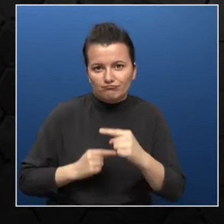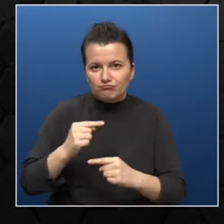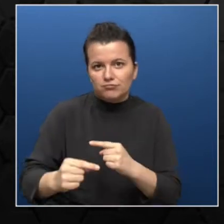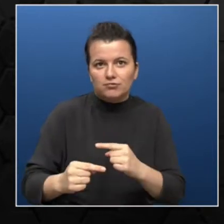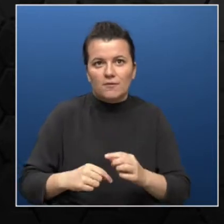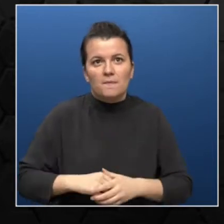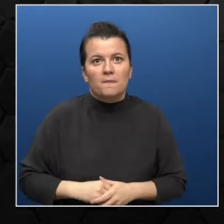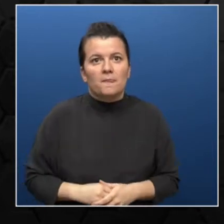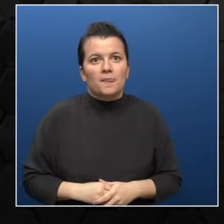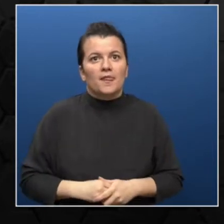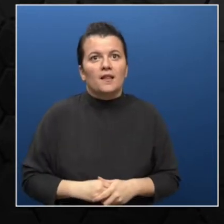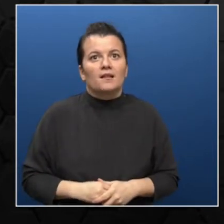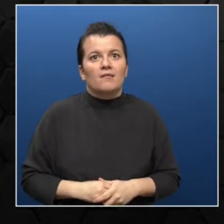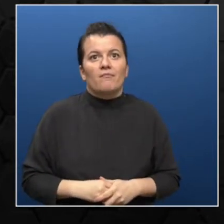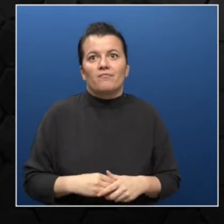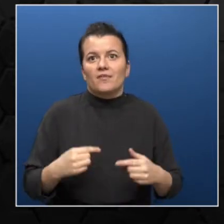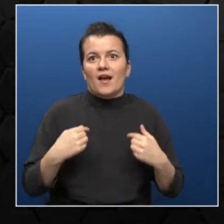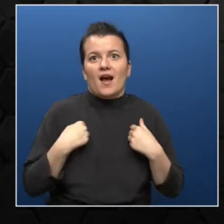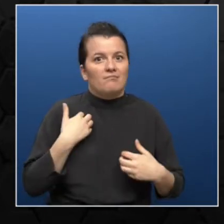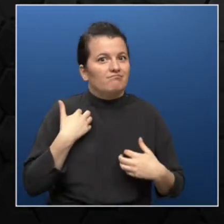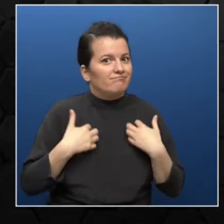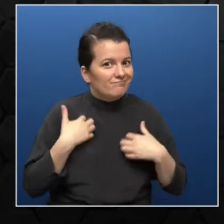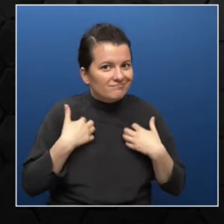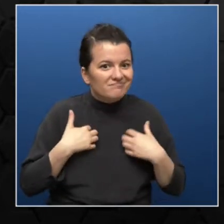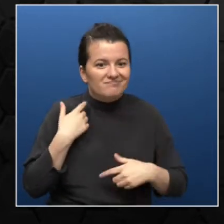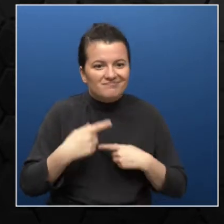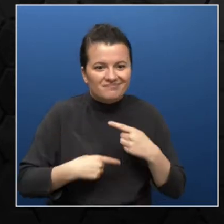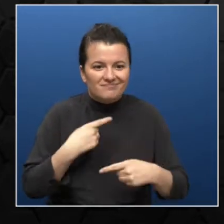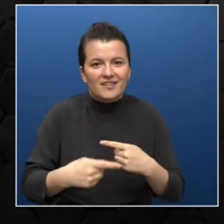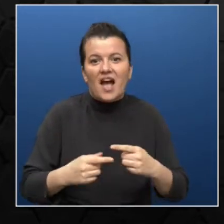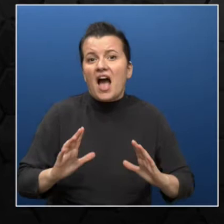just shown, and would like to continue about it.